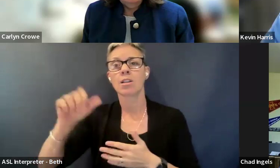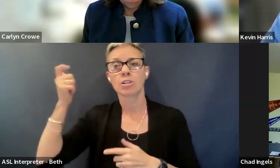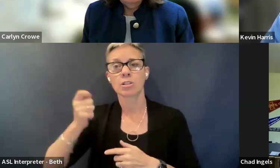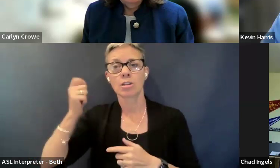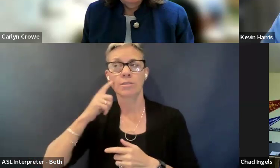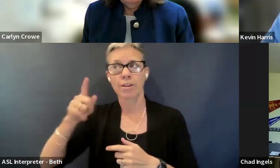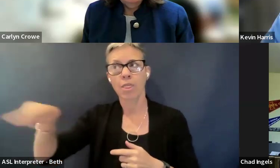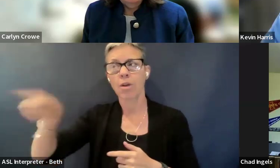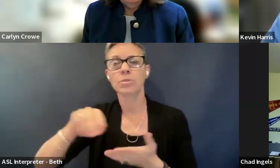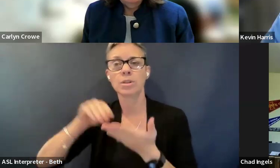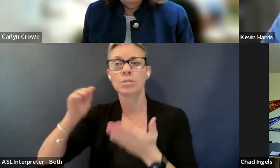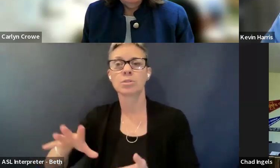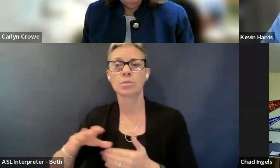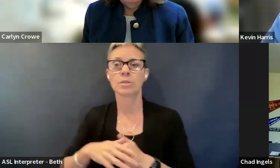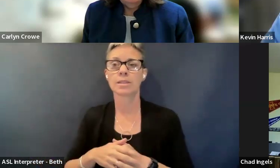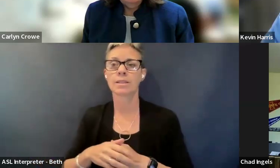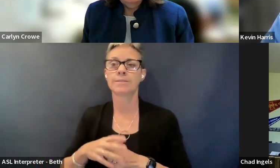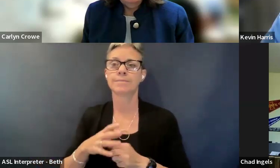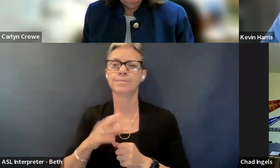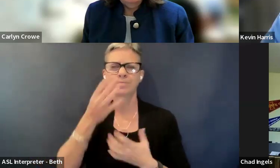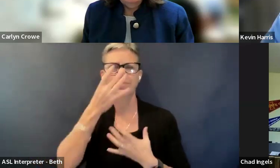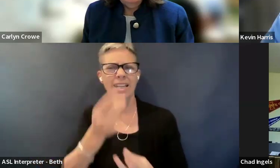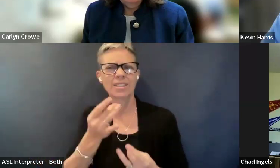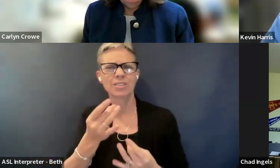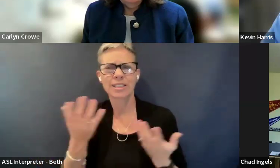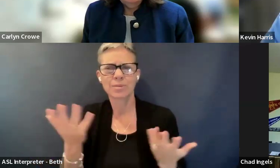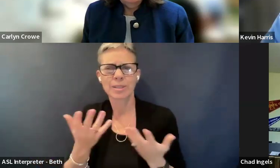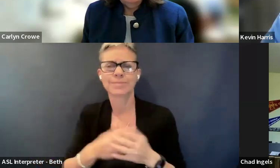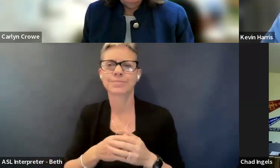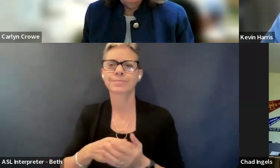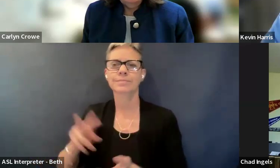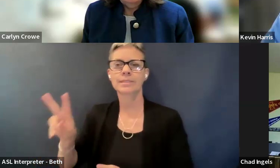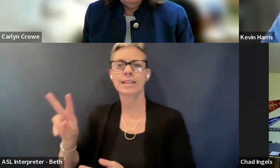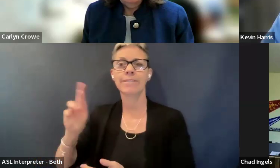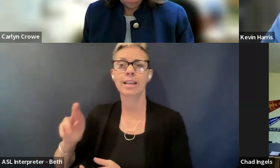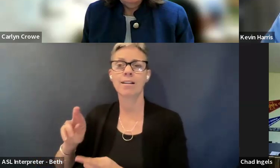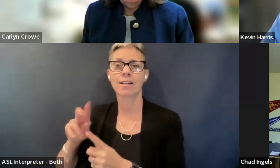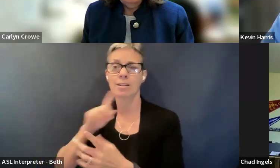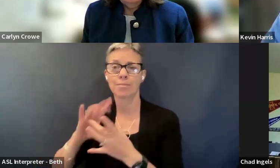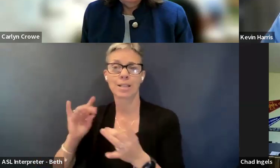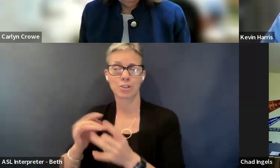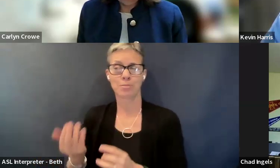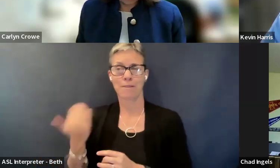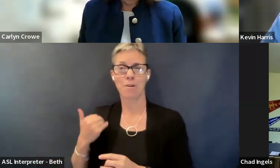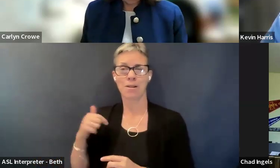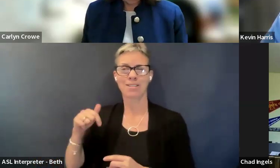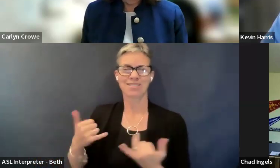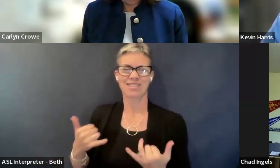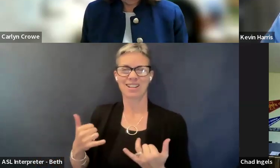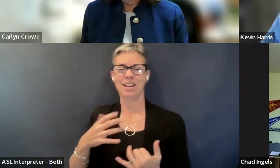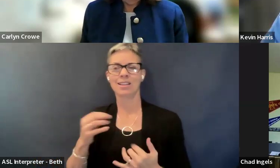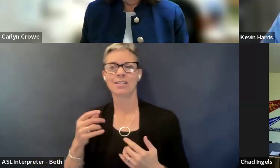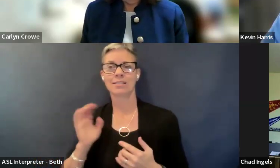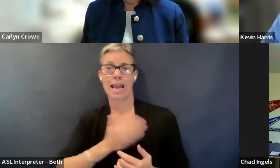students. And what is interesting thing about it, and Voc Rehab was mentioned previously, that what